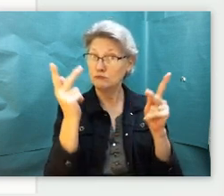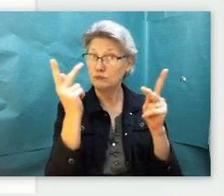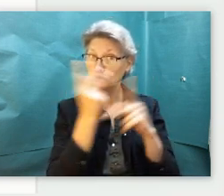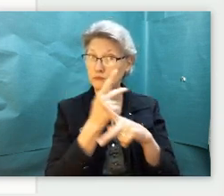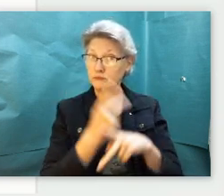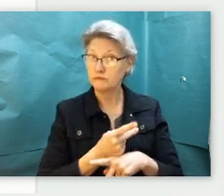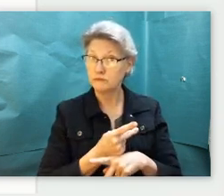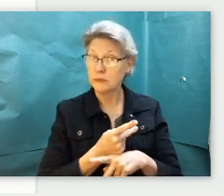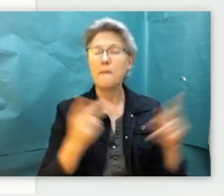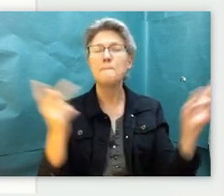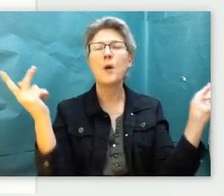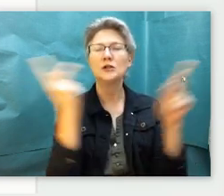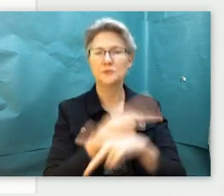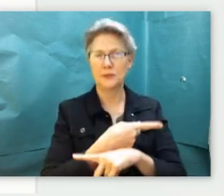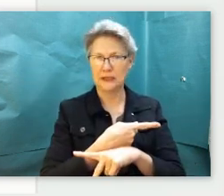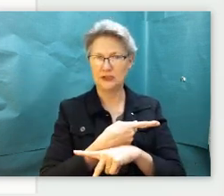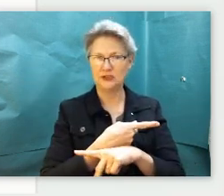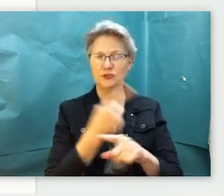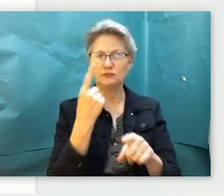That's right,